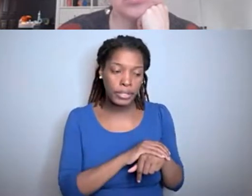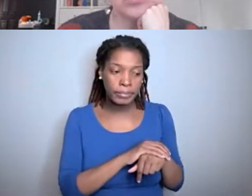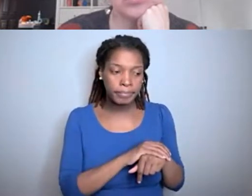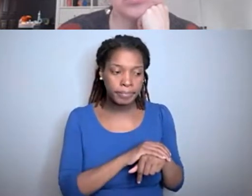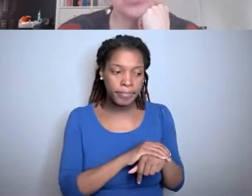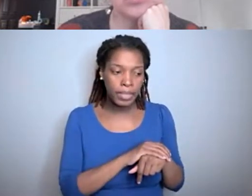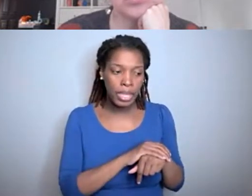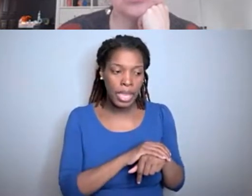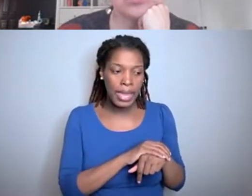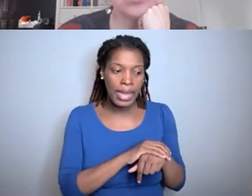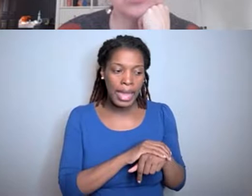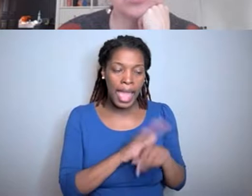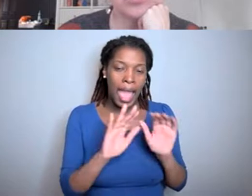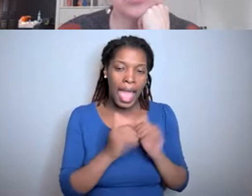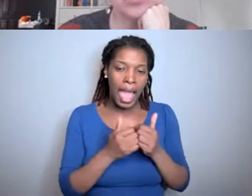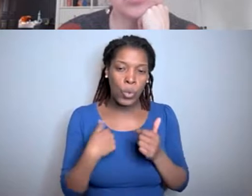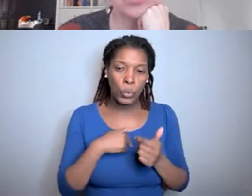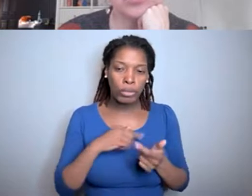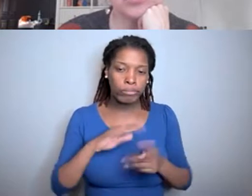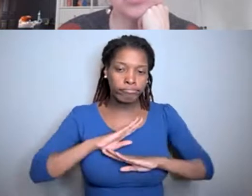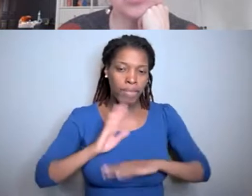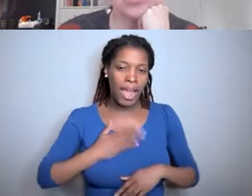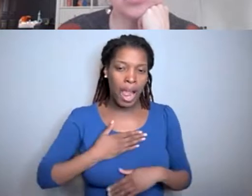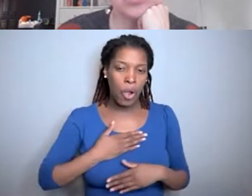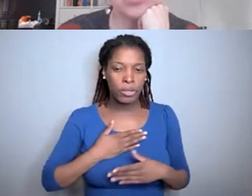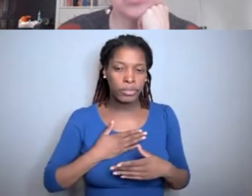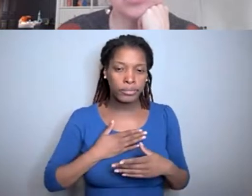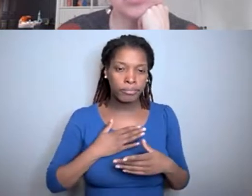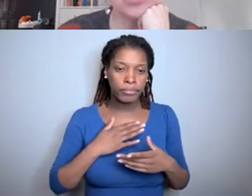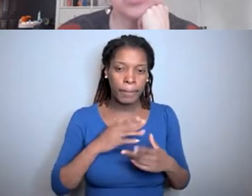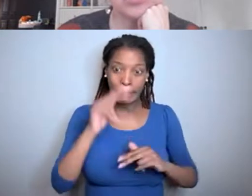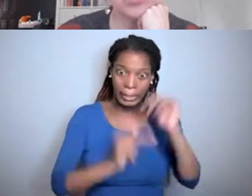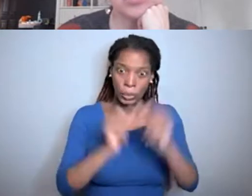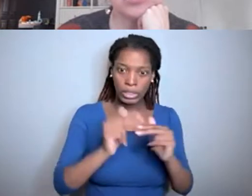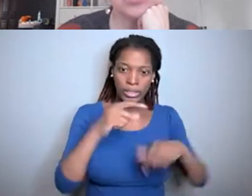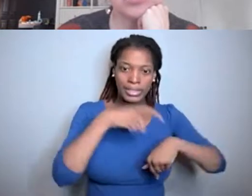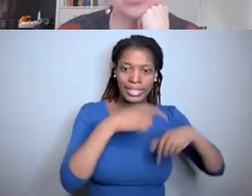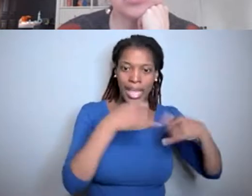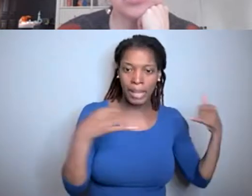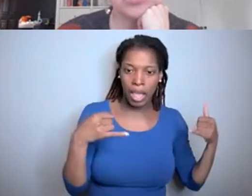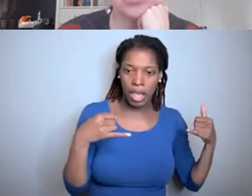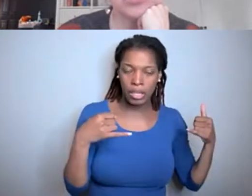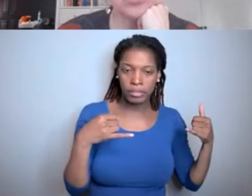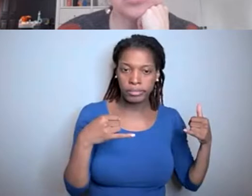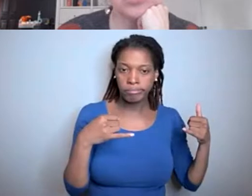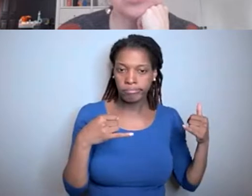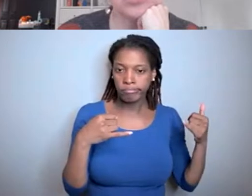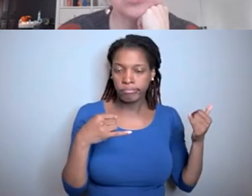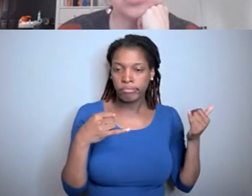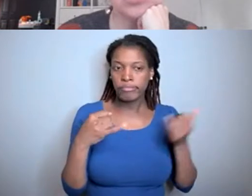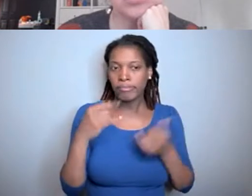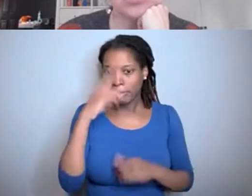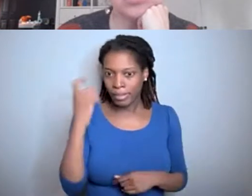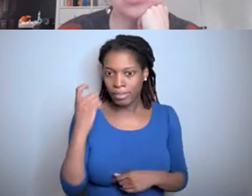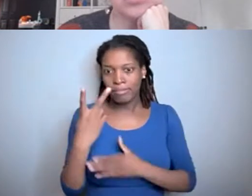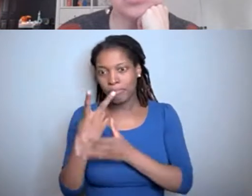keeping along with the timeline and also um what i think uh both the county and rack staff